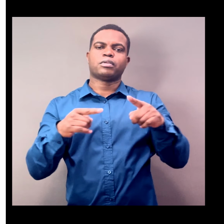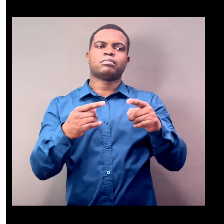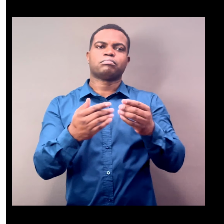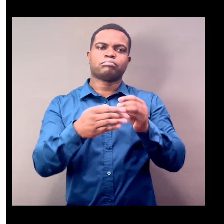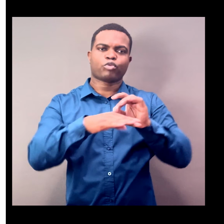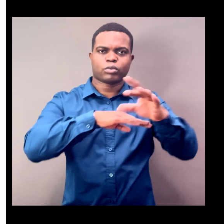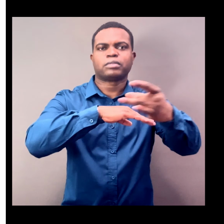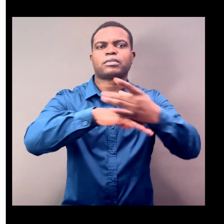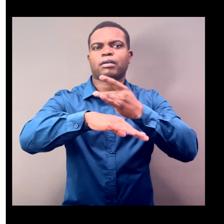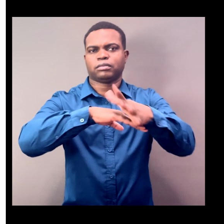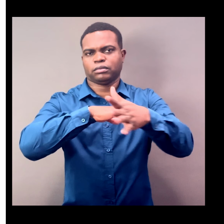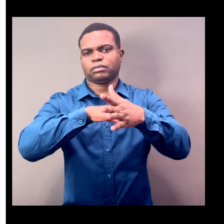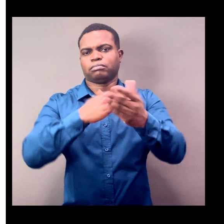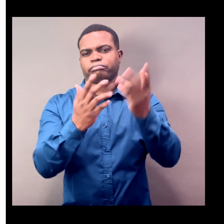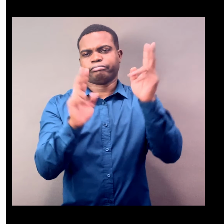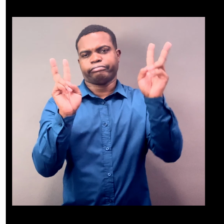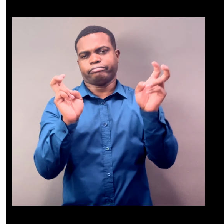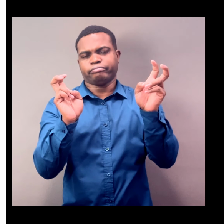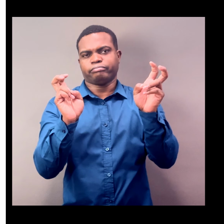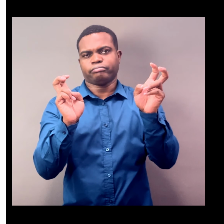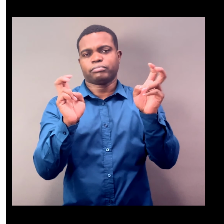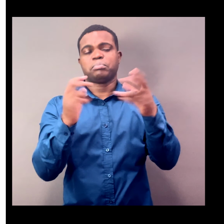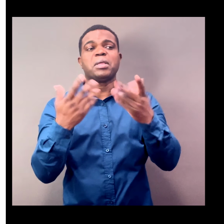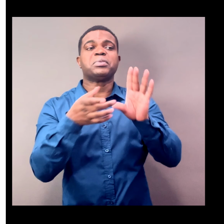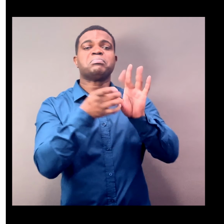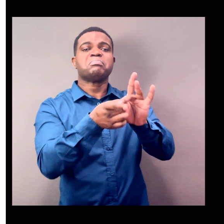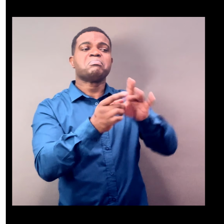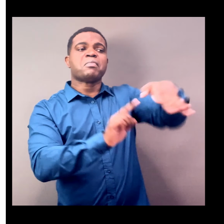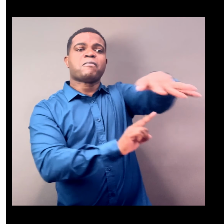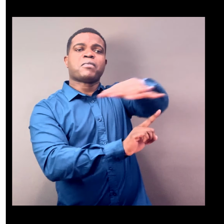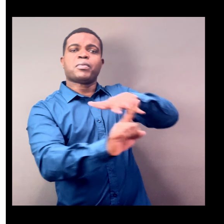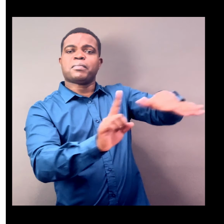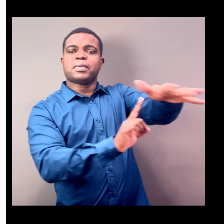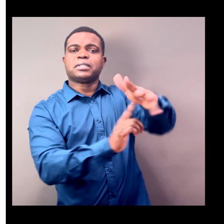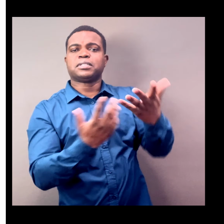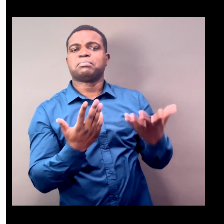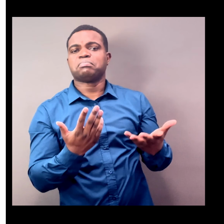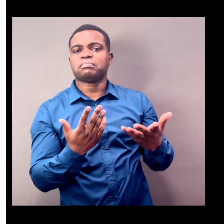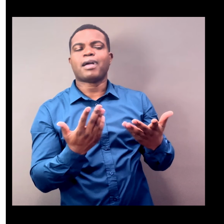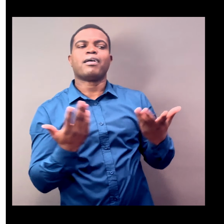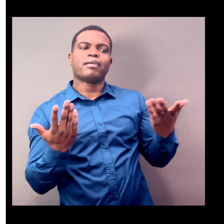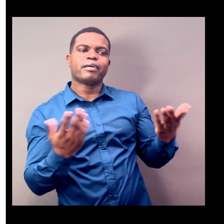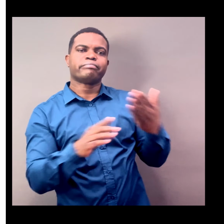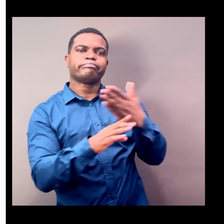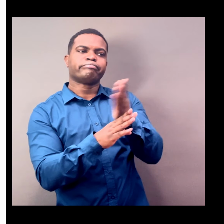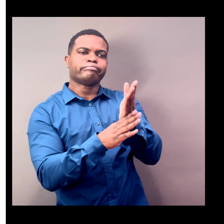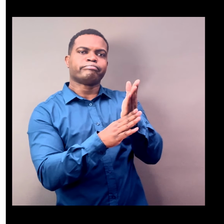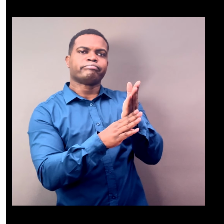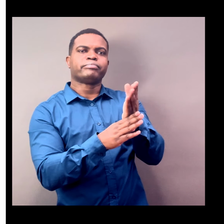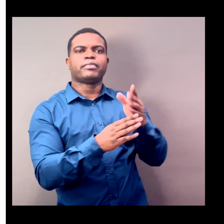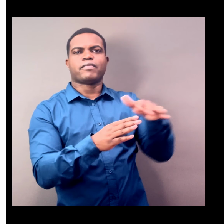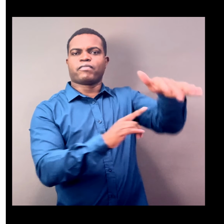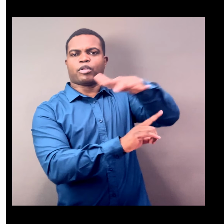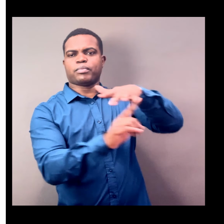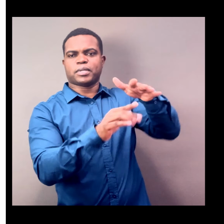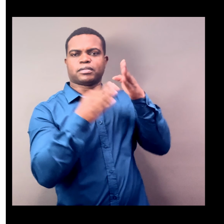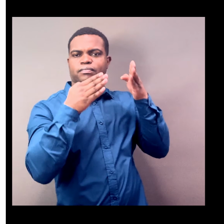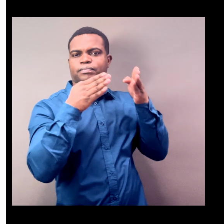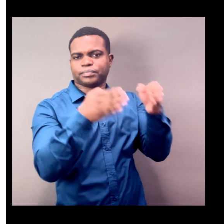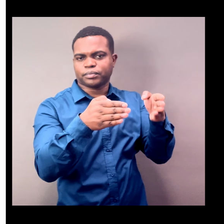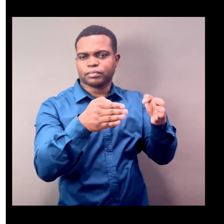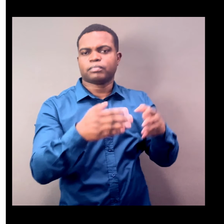are consulting. Now, it could be for the environment. So that means for the environmental dimension, if